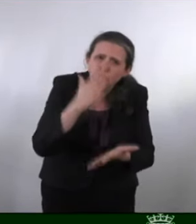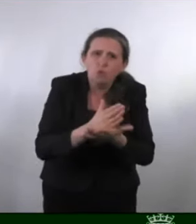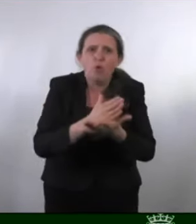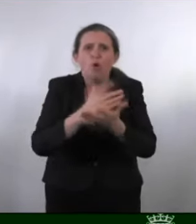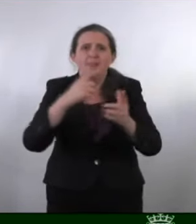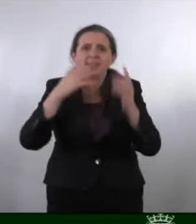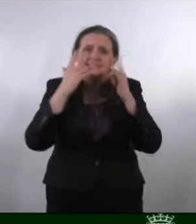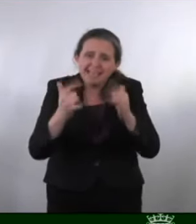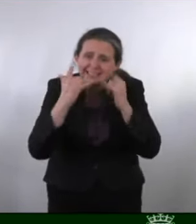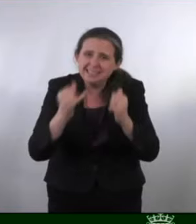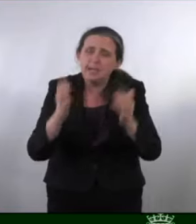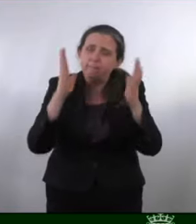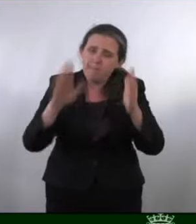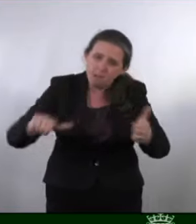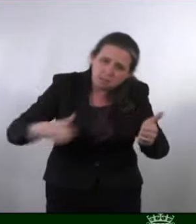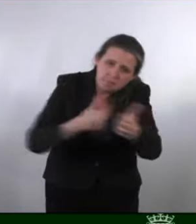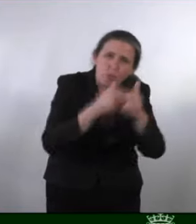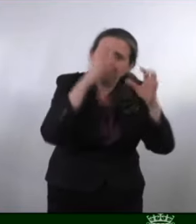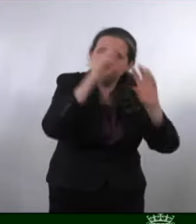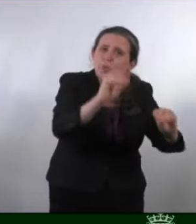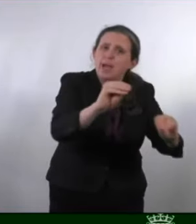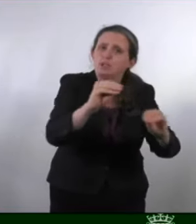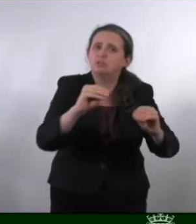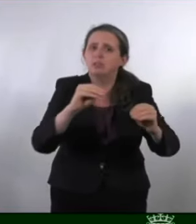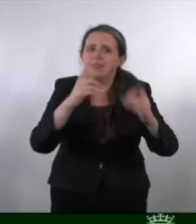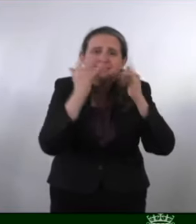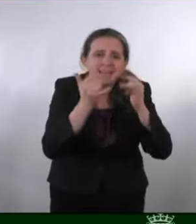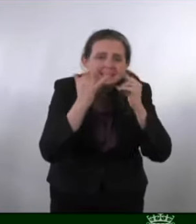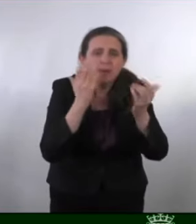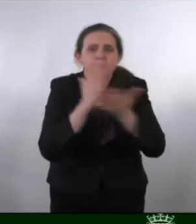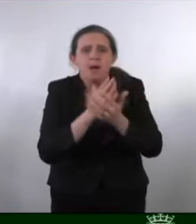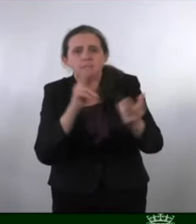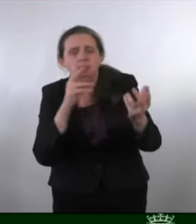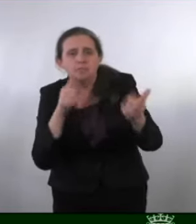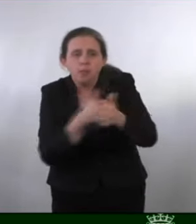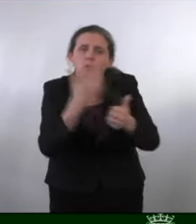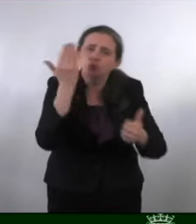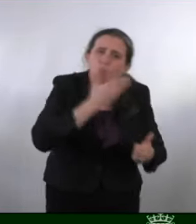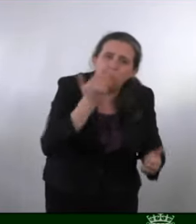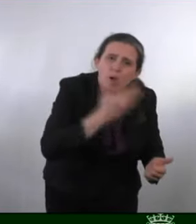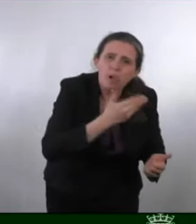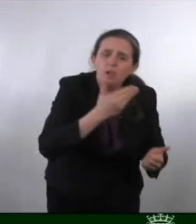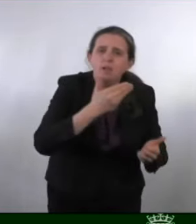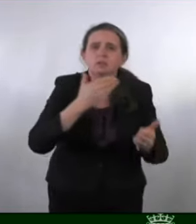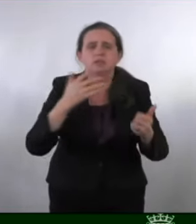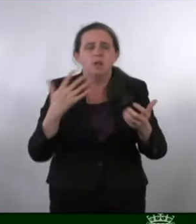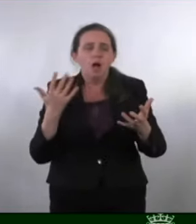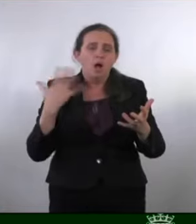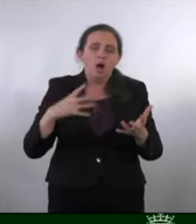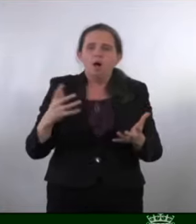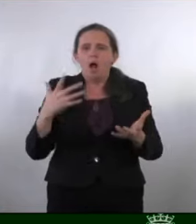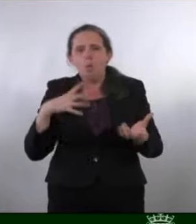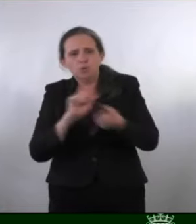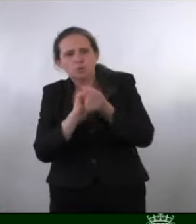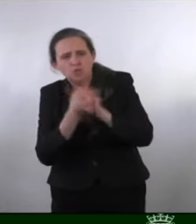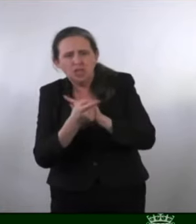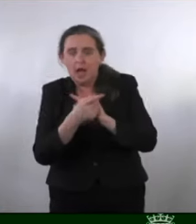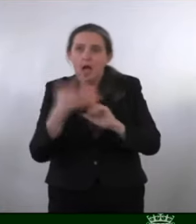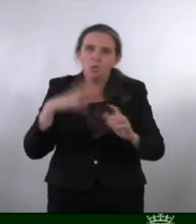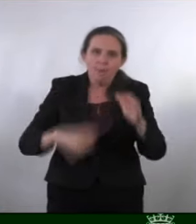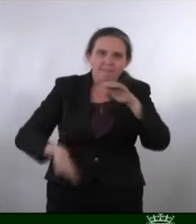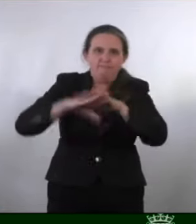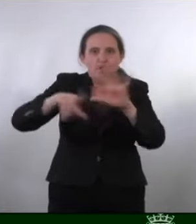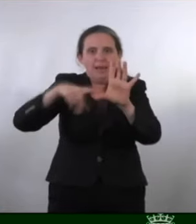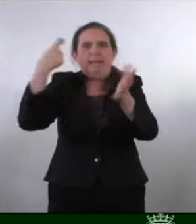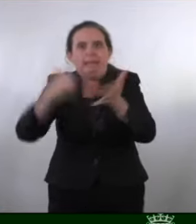testing to support teachers, change and improve our approach to contact tracing in schools, to stop whole year groups having to self-isolate following